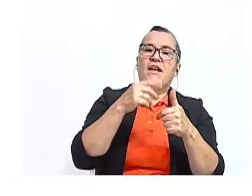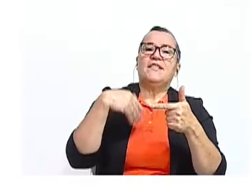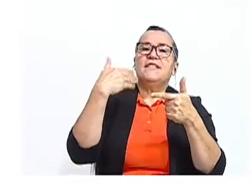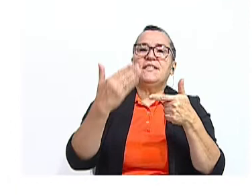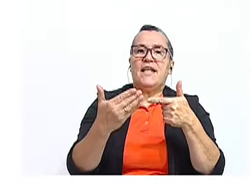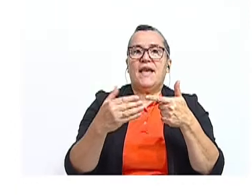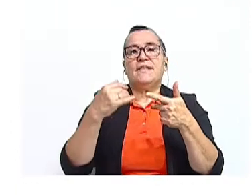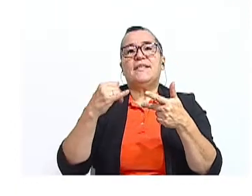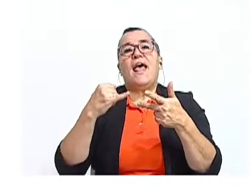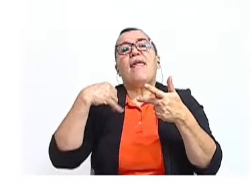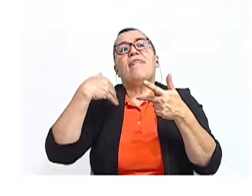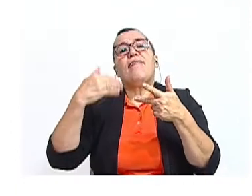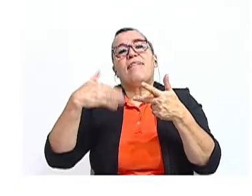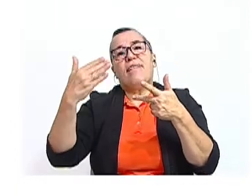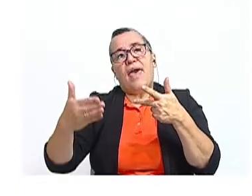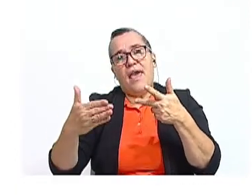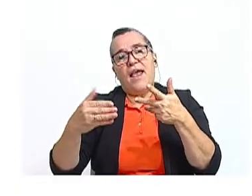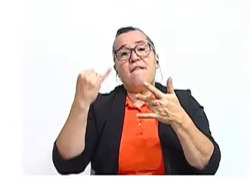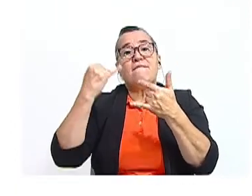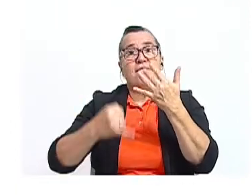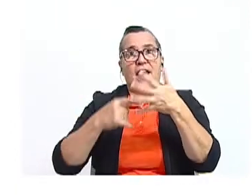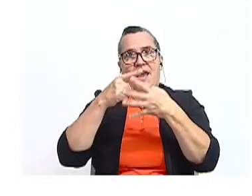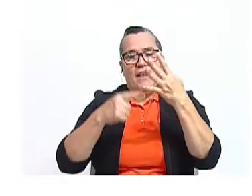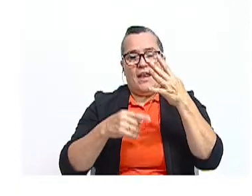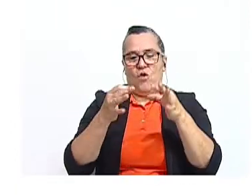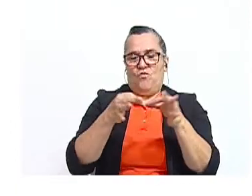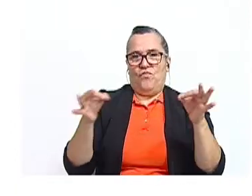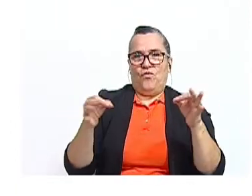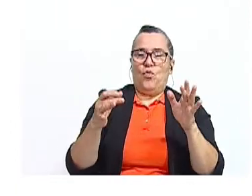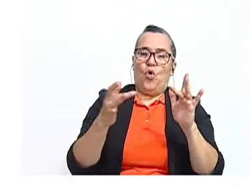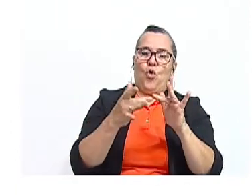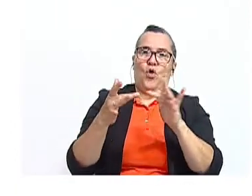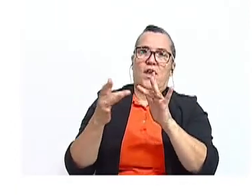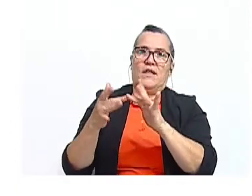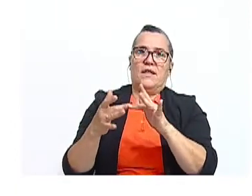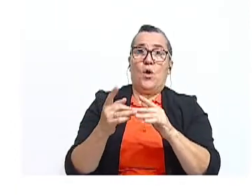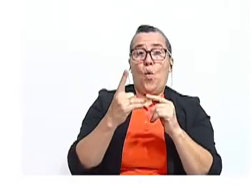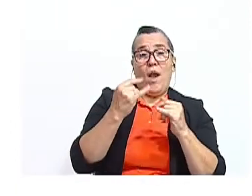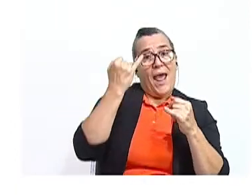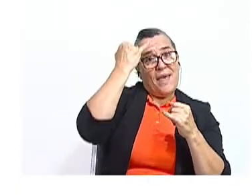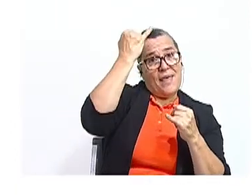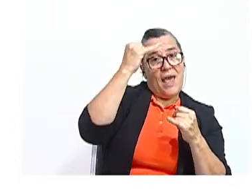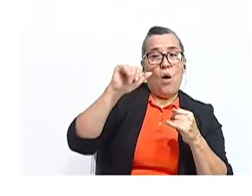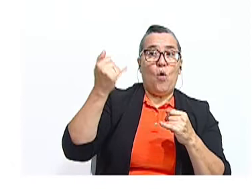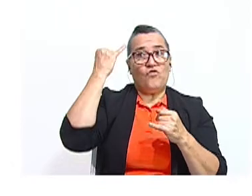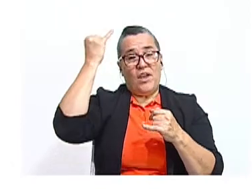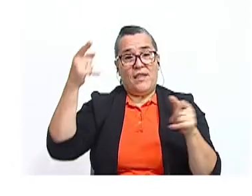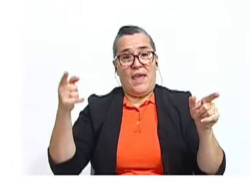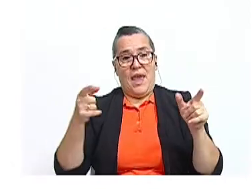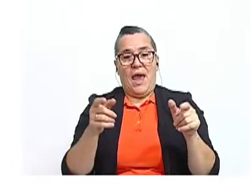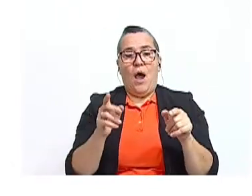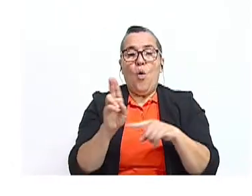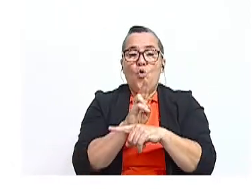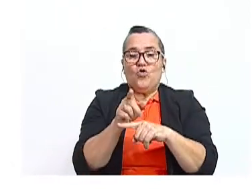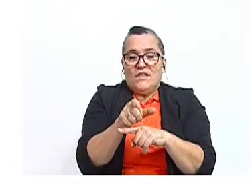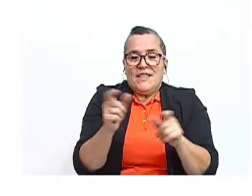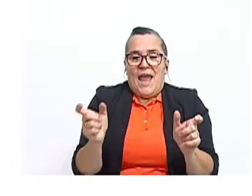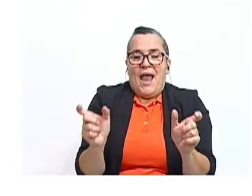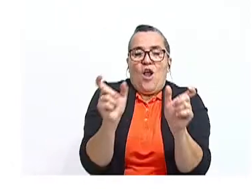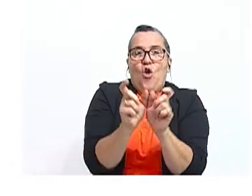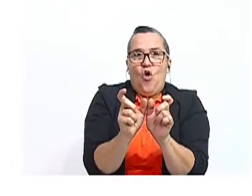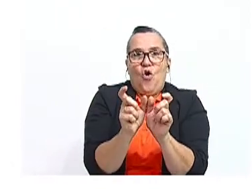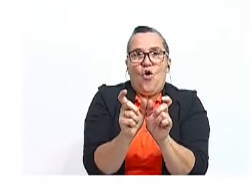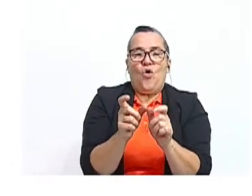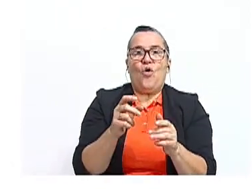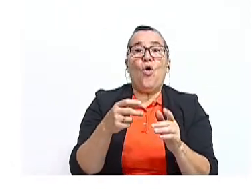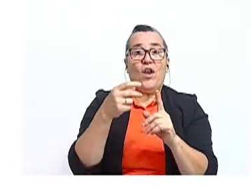and finally. Let's say in a paragraph, you can connect one idea to the other using these connecting